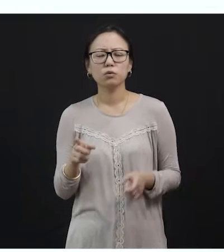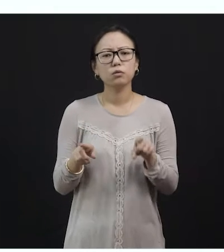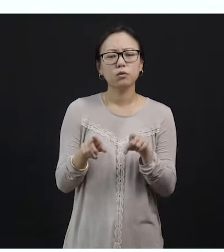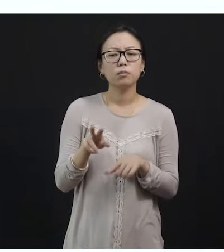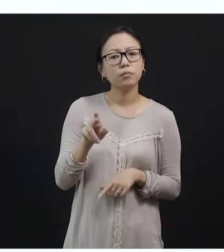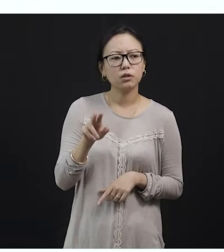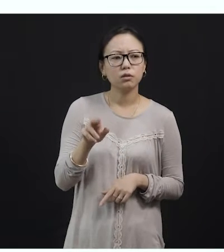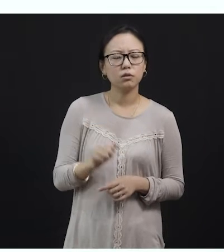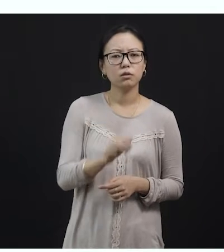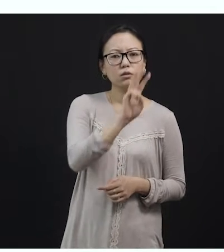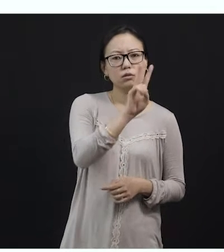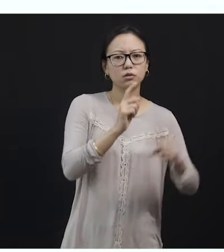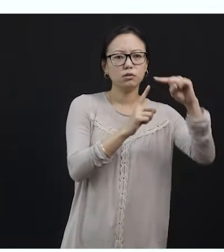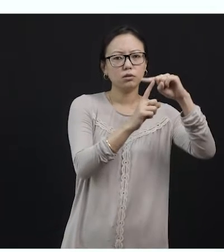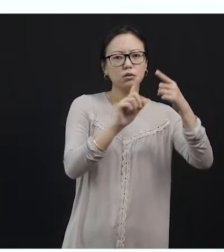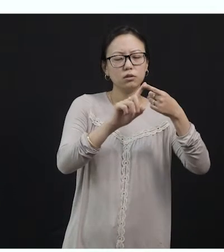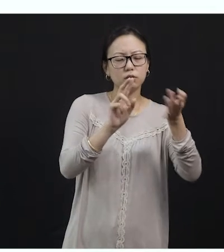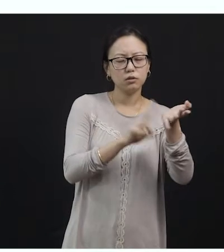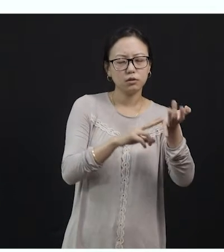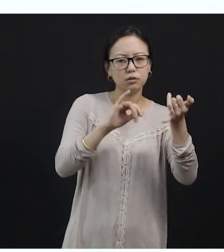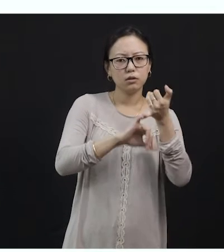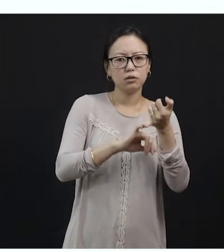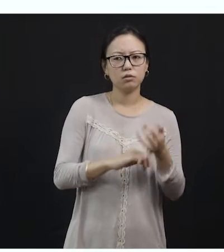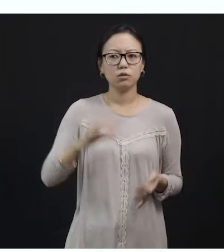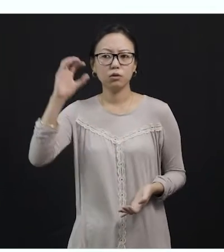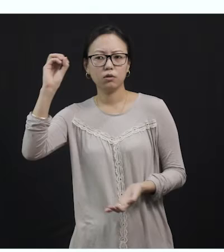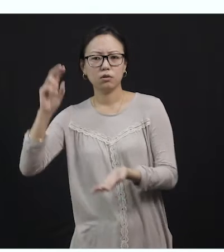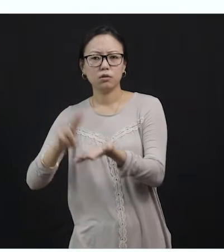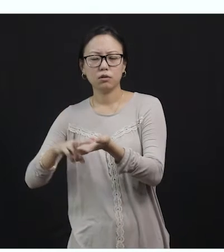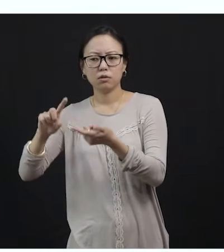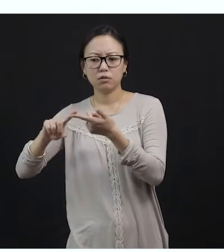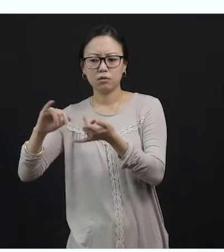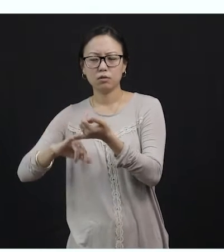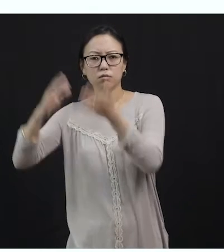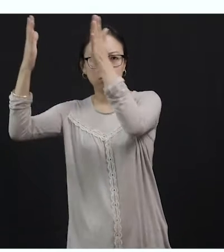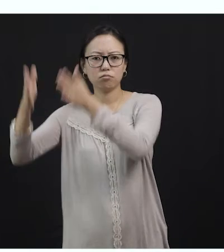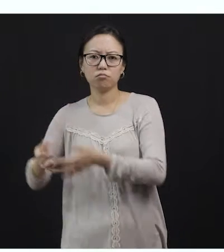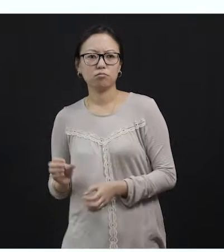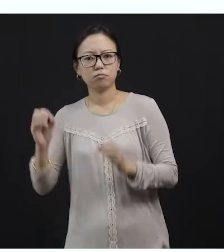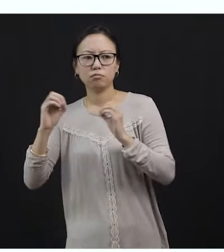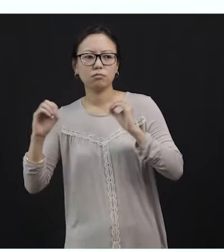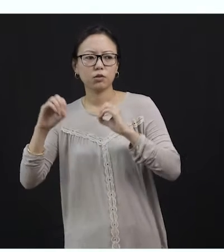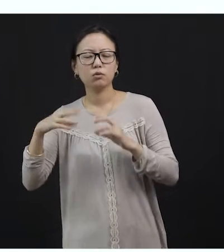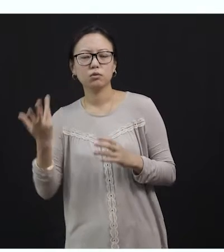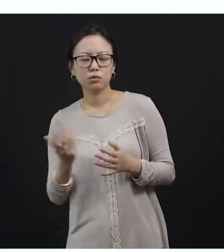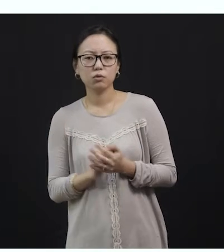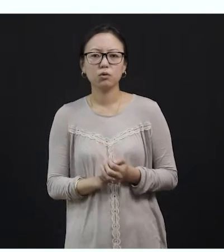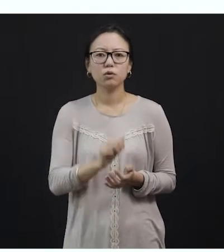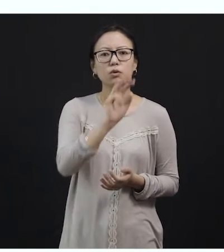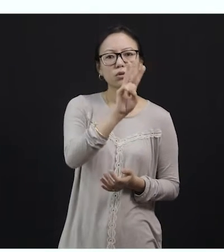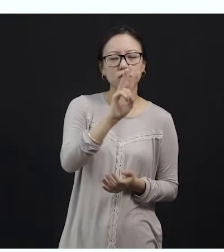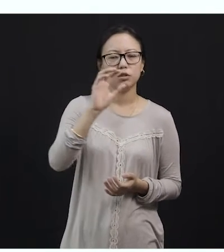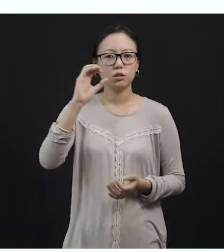3/10. And since there's no ones here, we will consider it as 0 1s. So when you combine 3 and